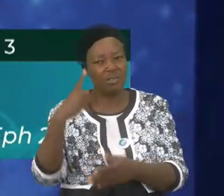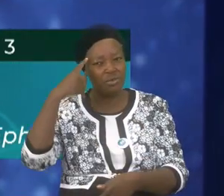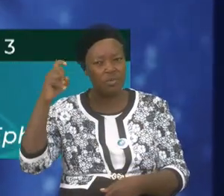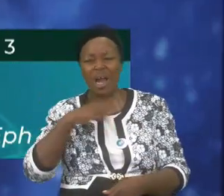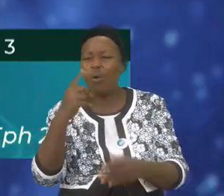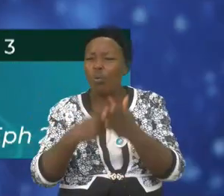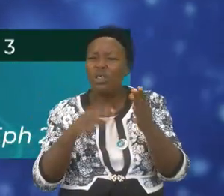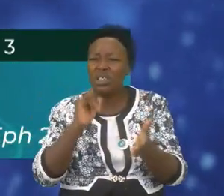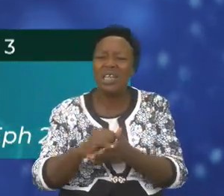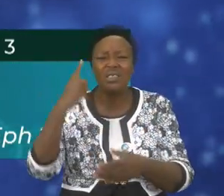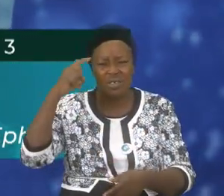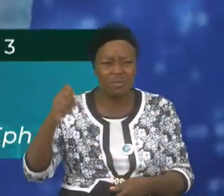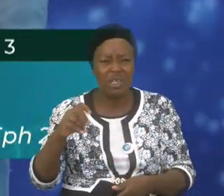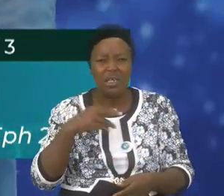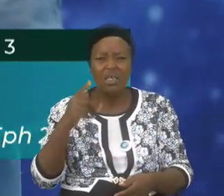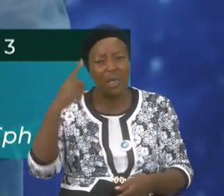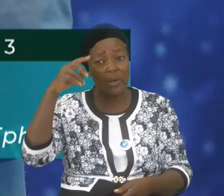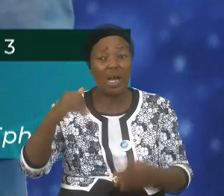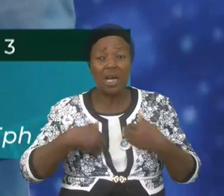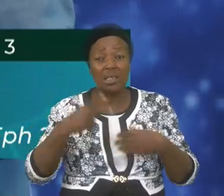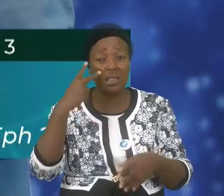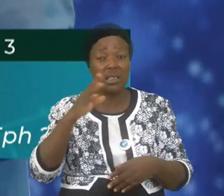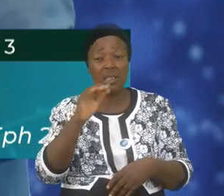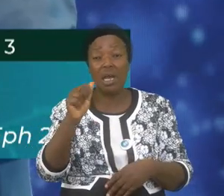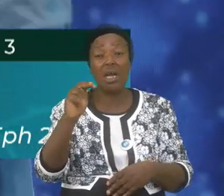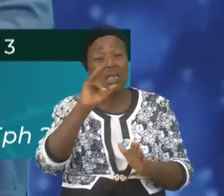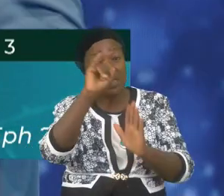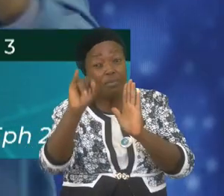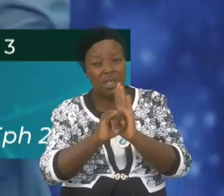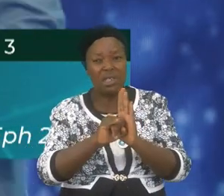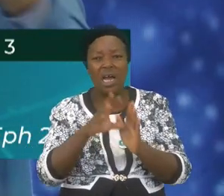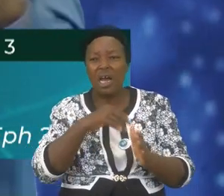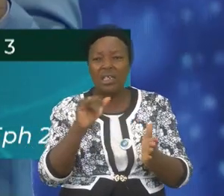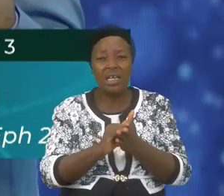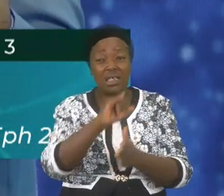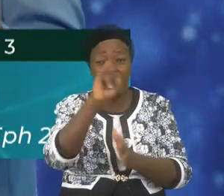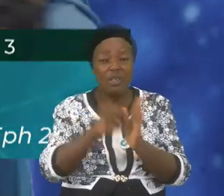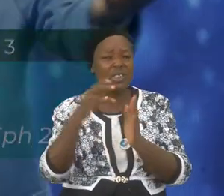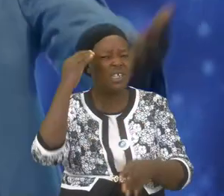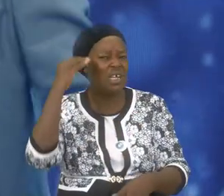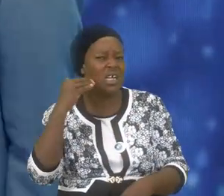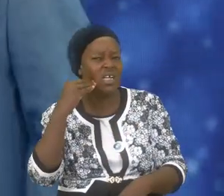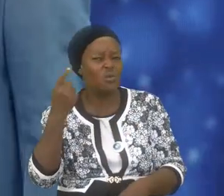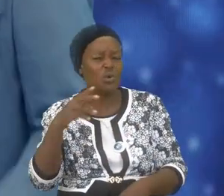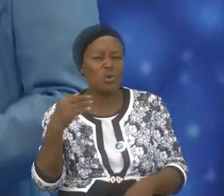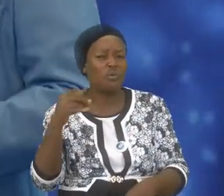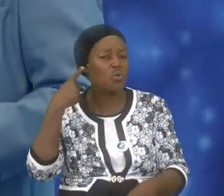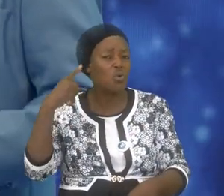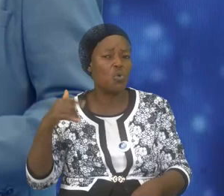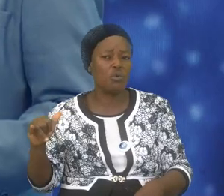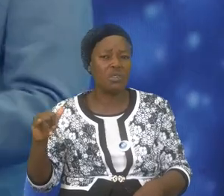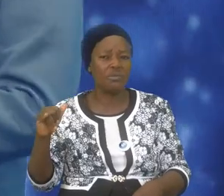the image, the head, was of gold. And the chest and the